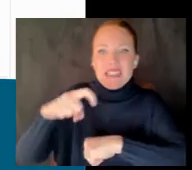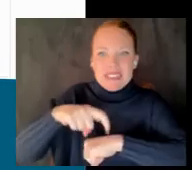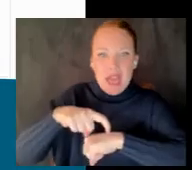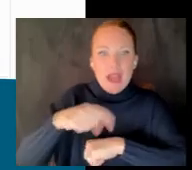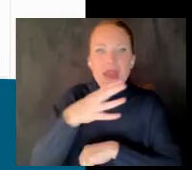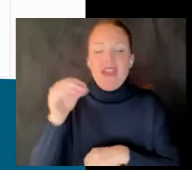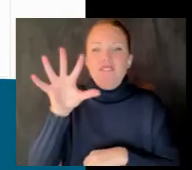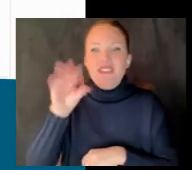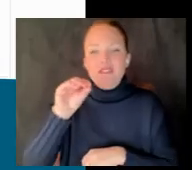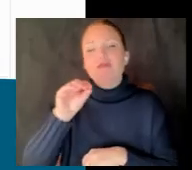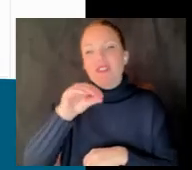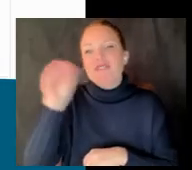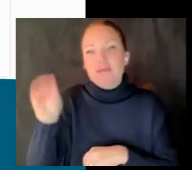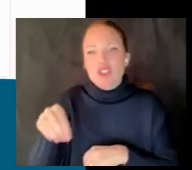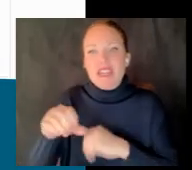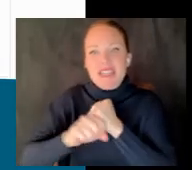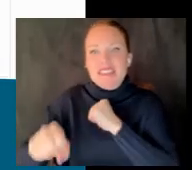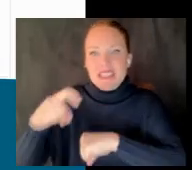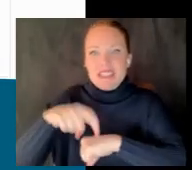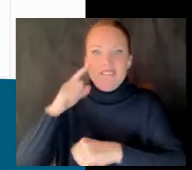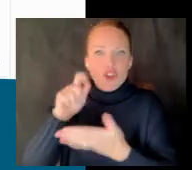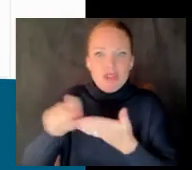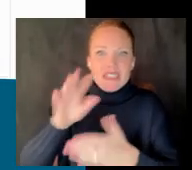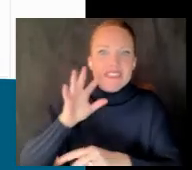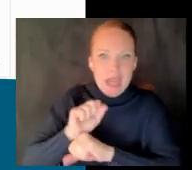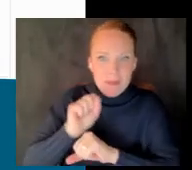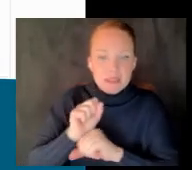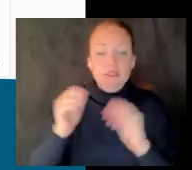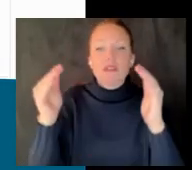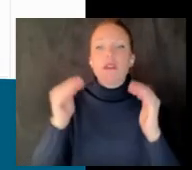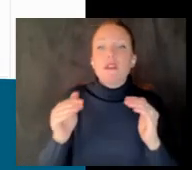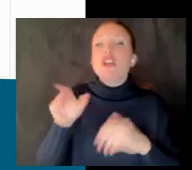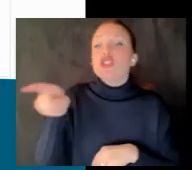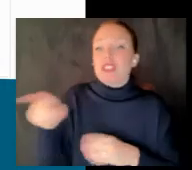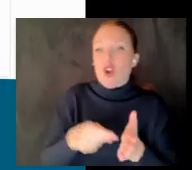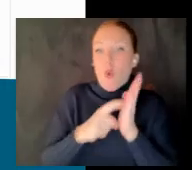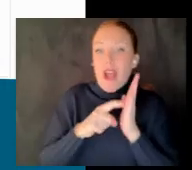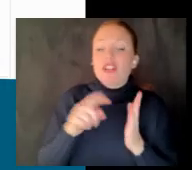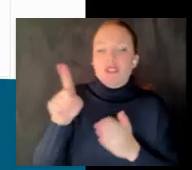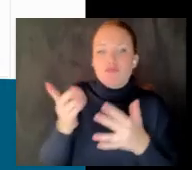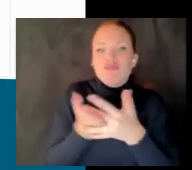assessments. More specifically, Maya requires a 5-minute break after 30 minutes of testing.